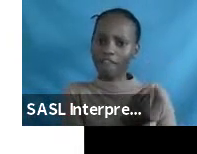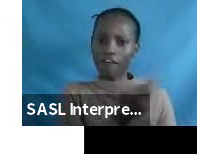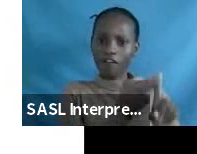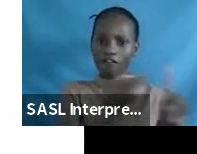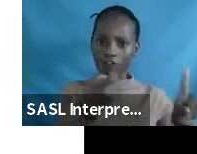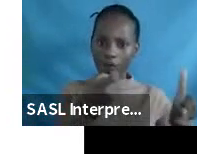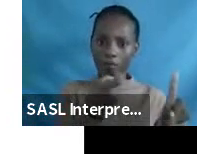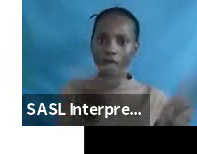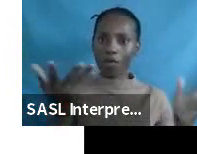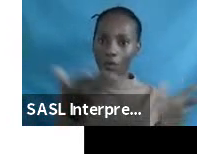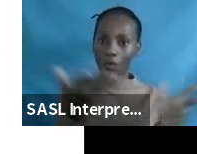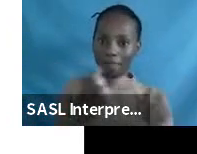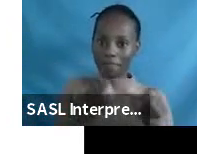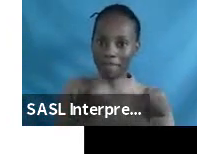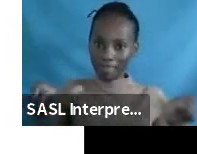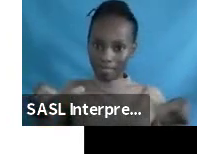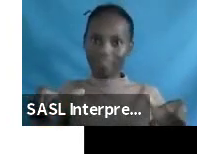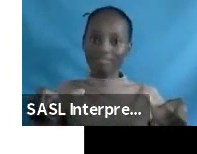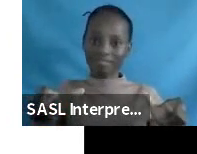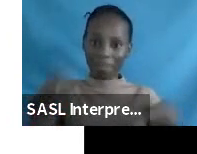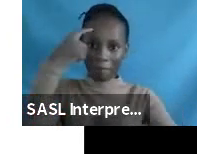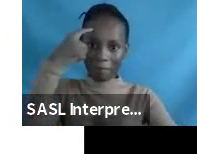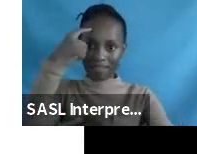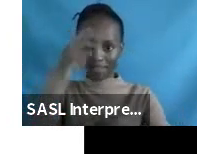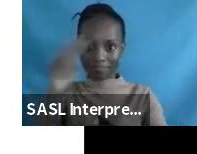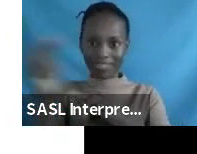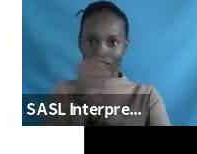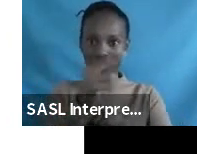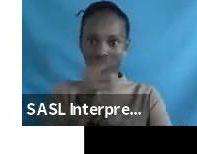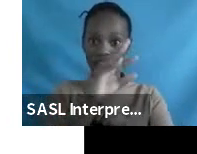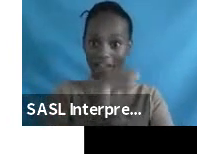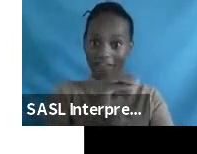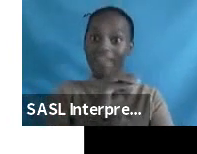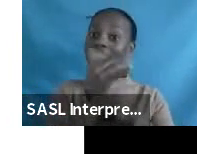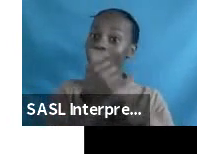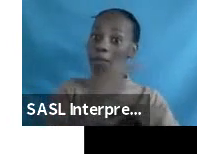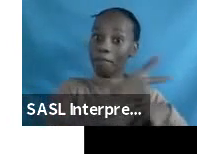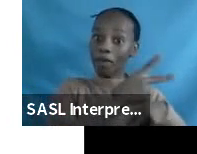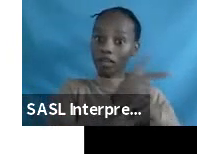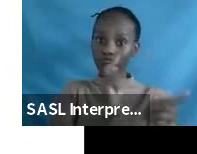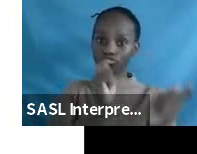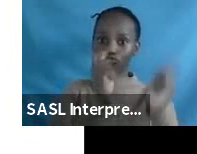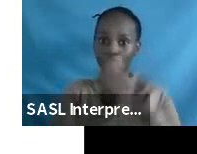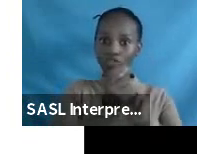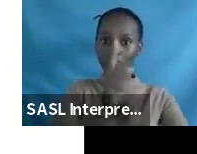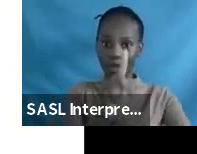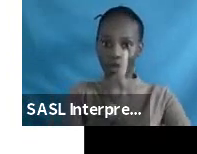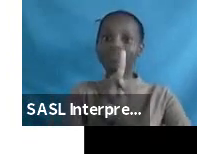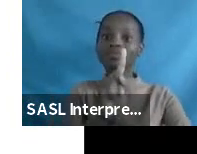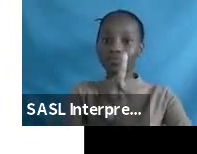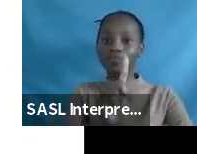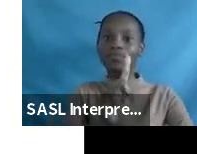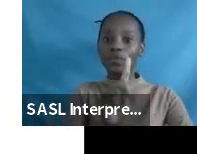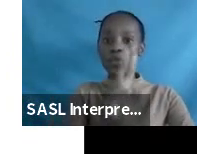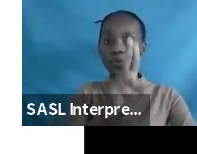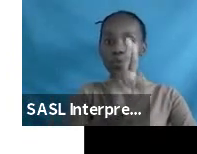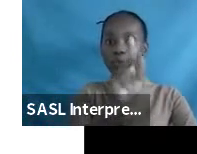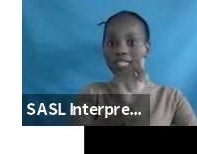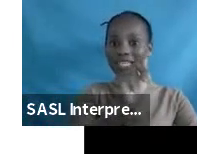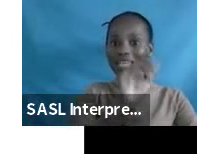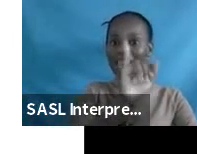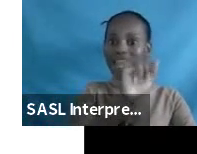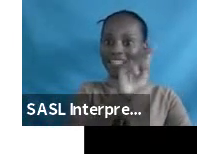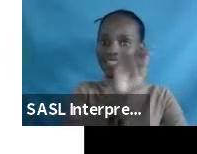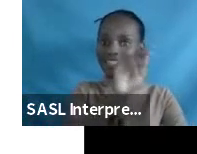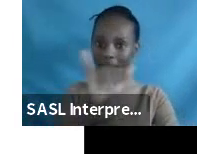the people, who then convert that particular product into a utility-based product that can contribute